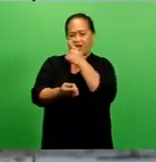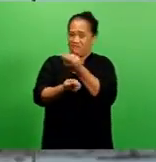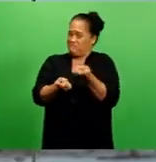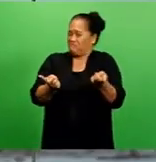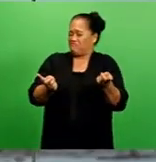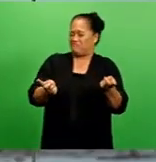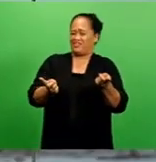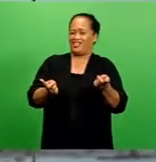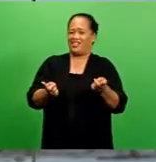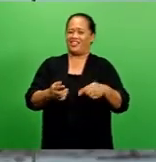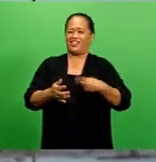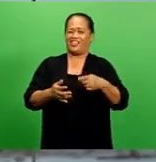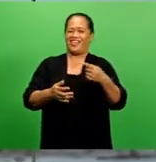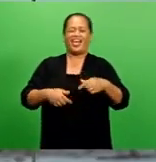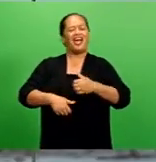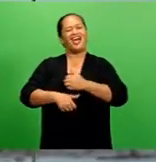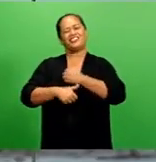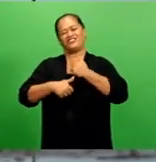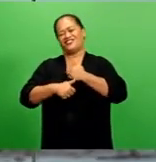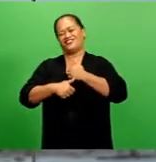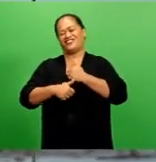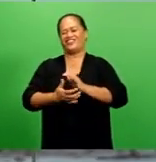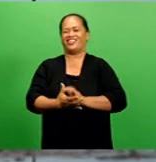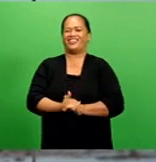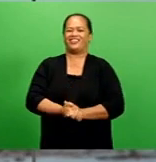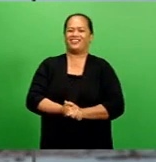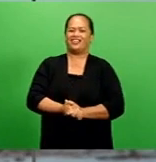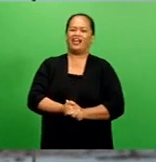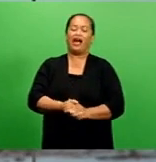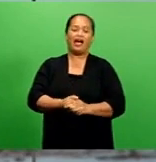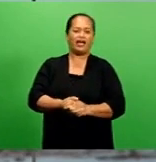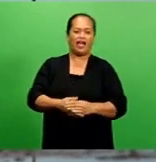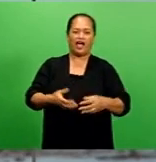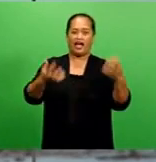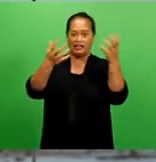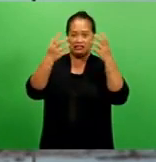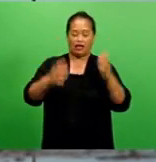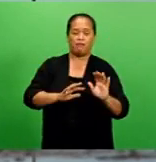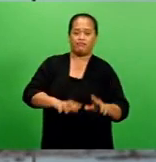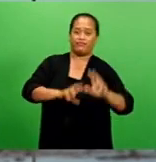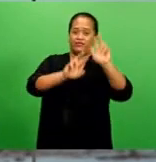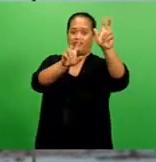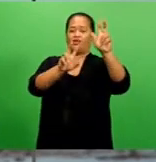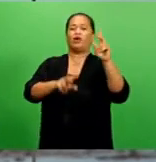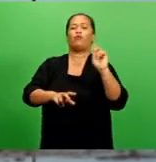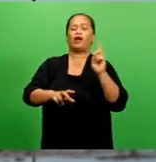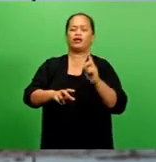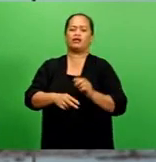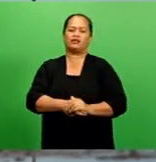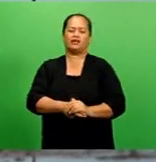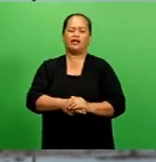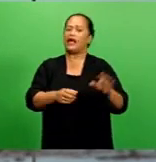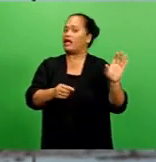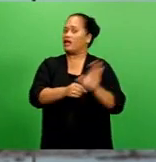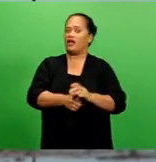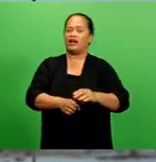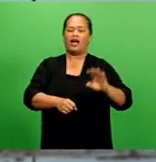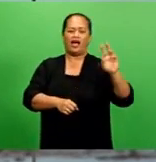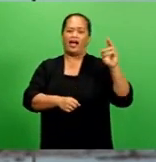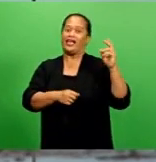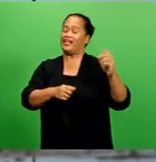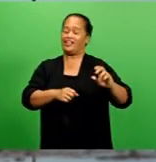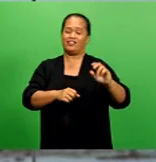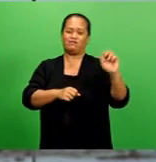us. The Lions basketball girls team has created history, winning the Under-17 title in the